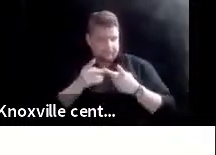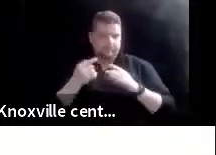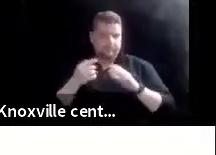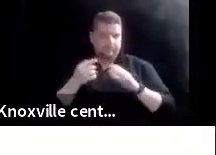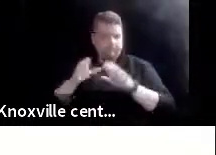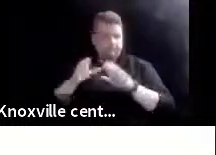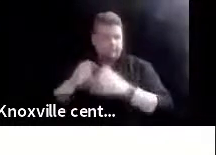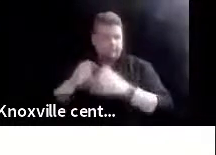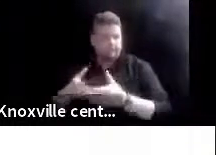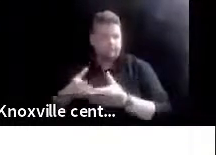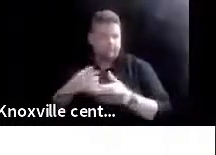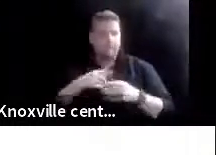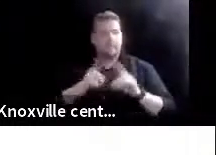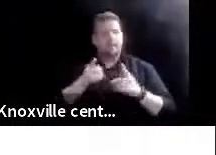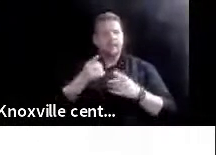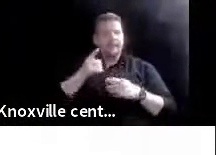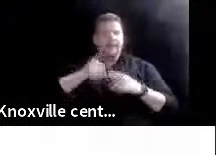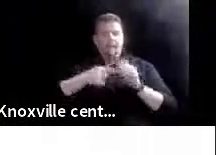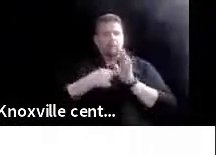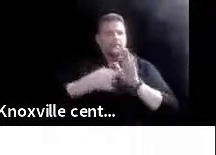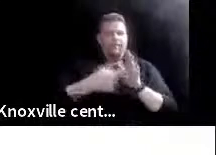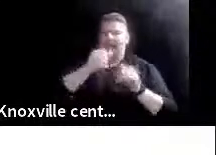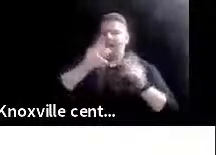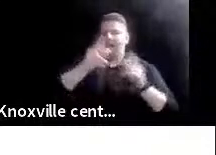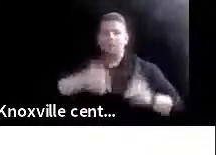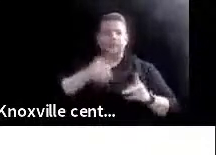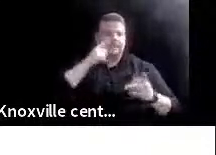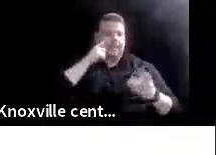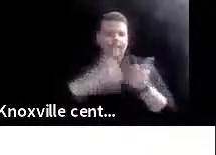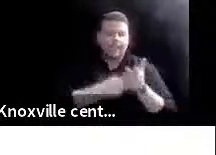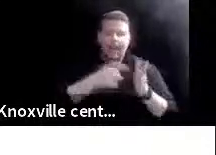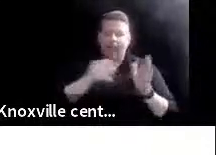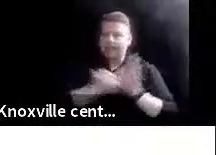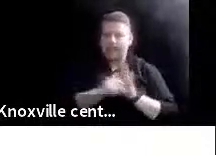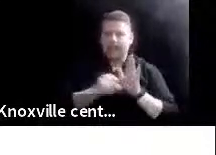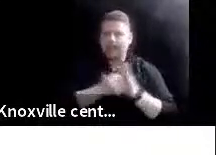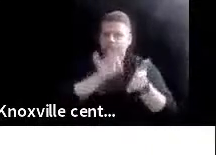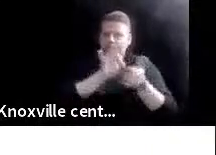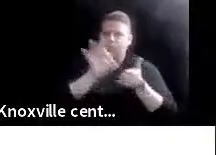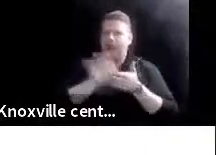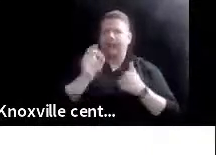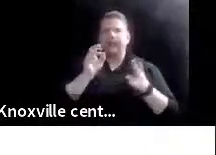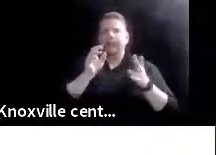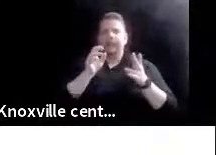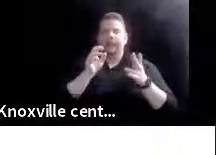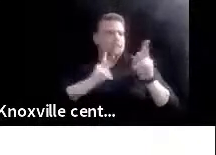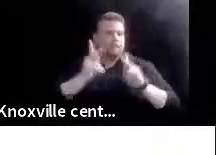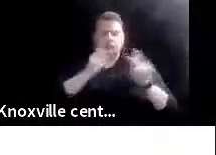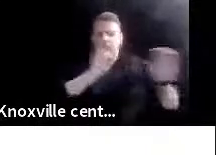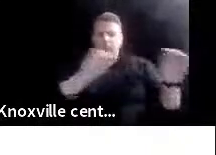in no way is this revealing anybody's identity or tracking anybody's movement.